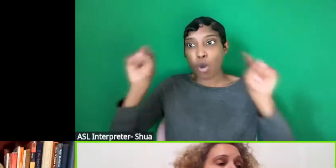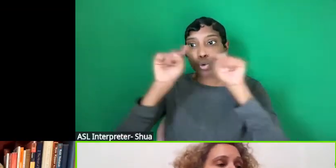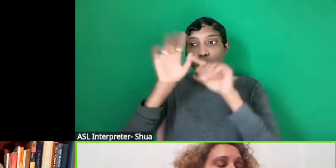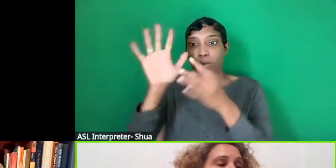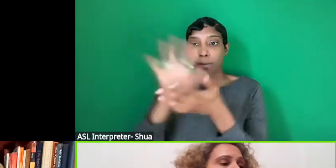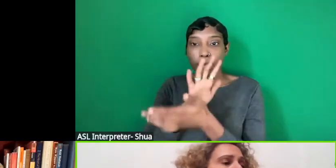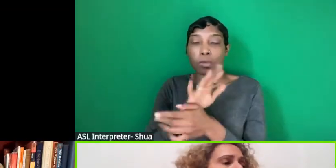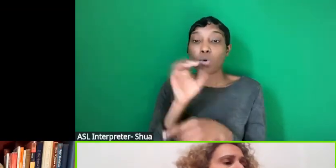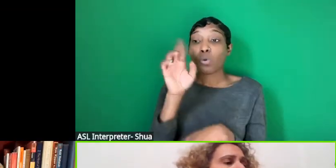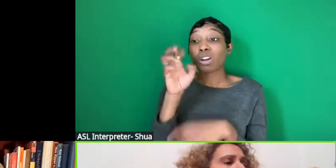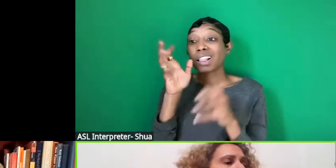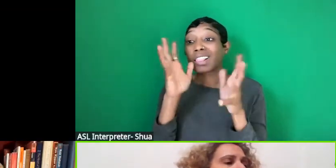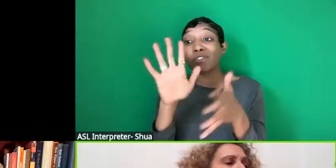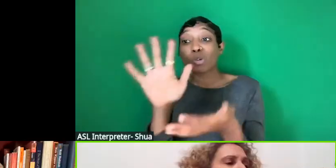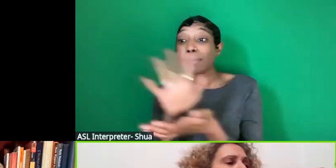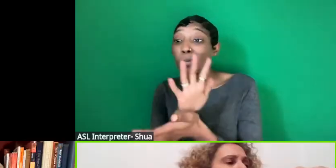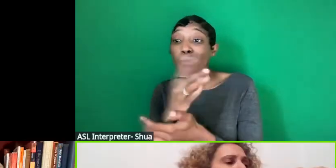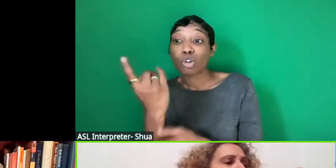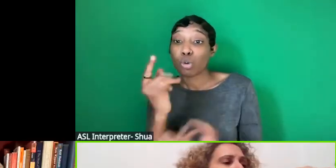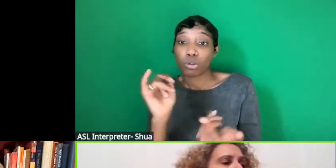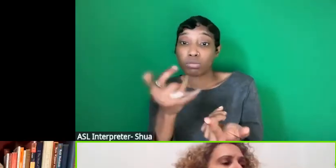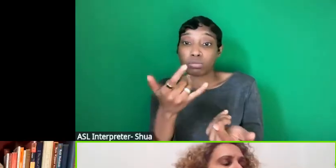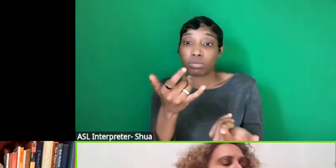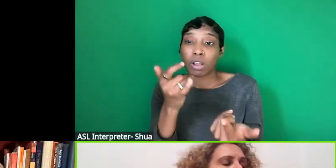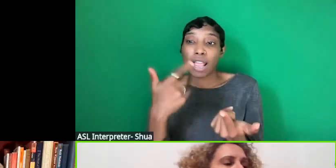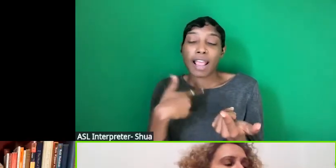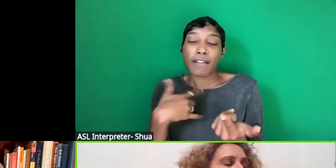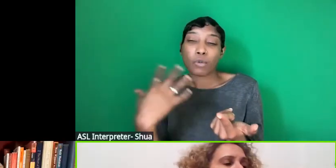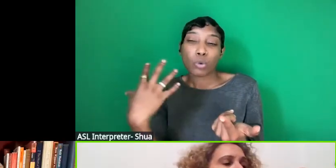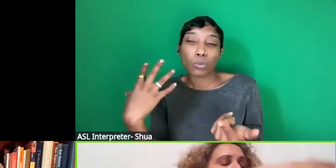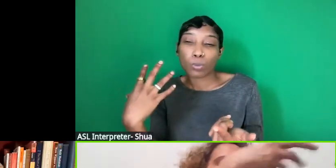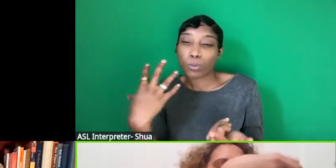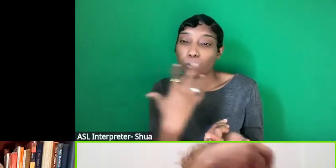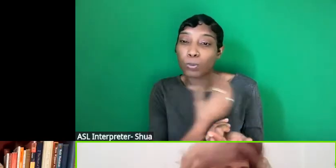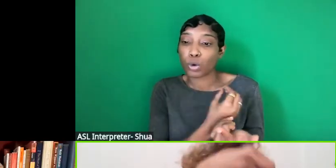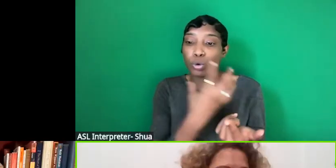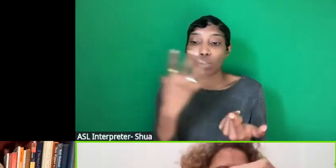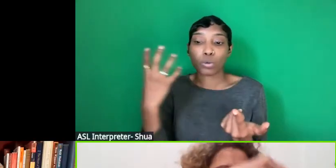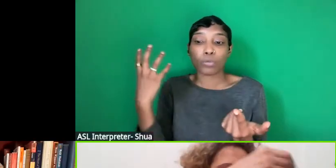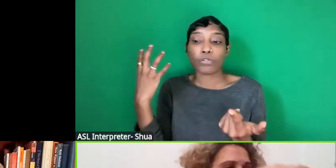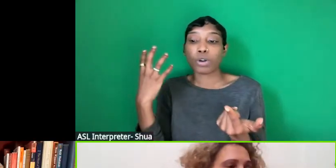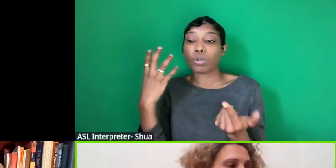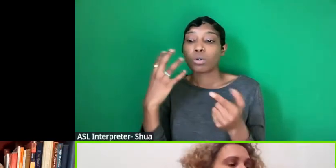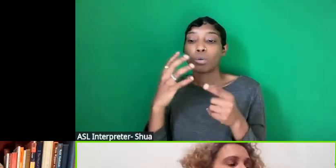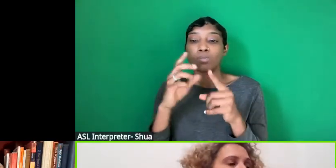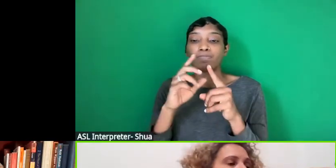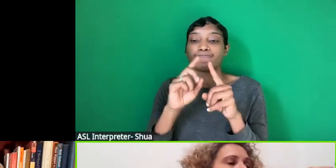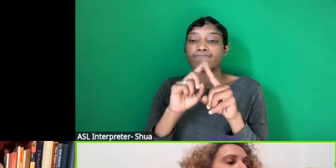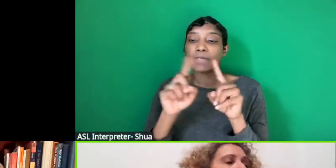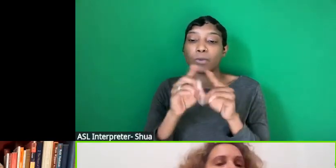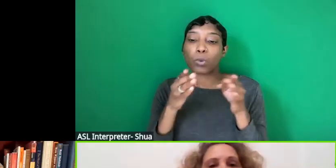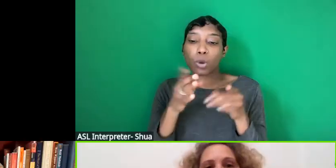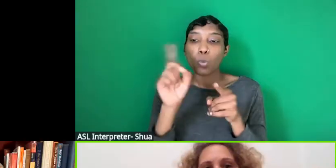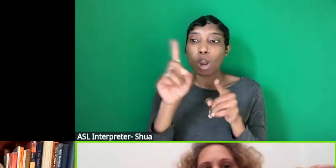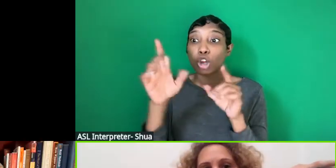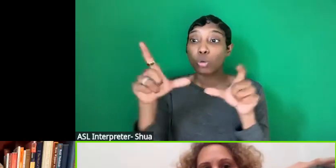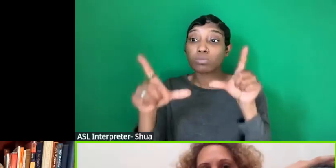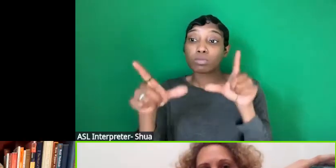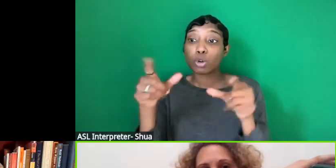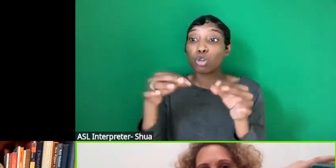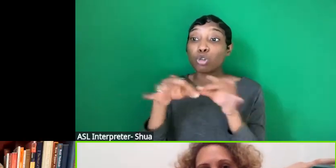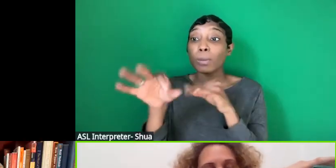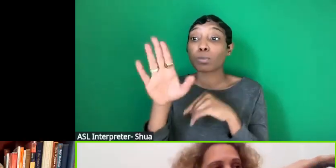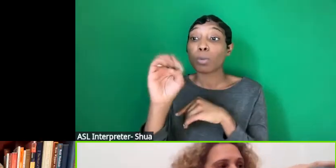just leave the paper alone because it has this like beautiful where it rips away from the mold. It's going to have